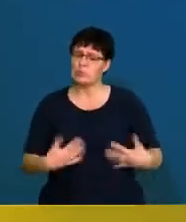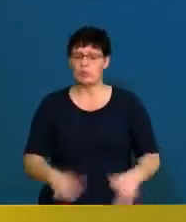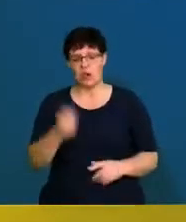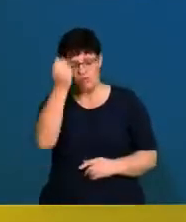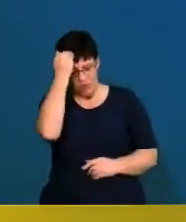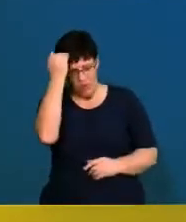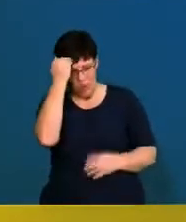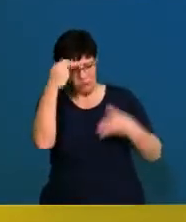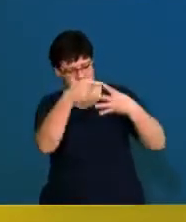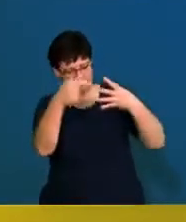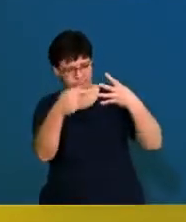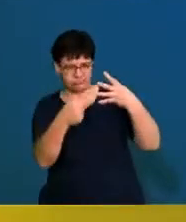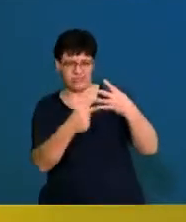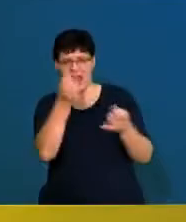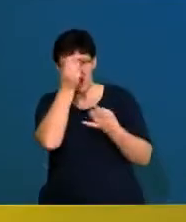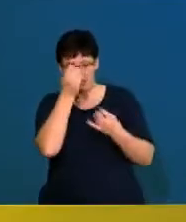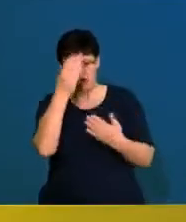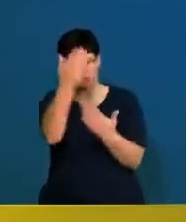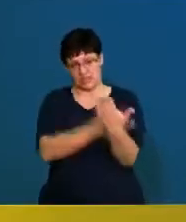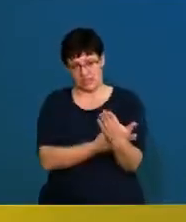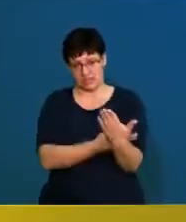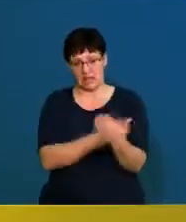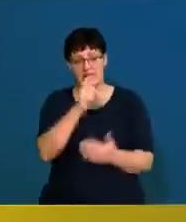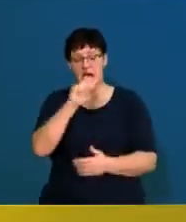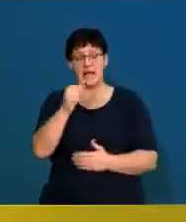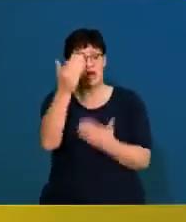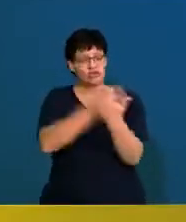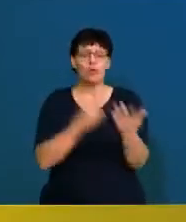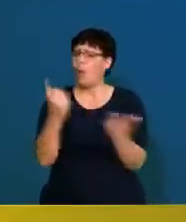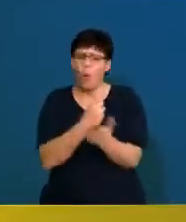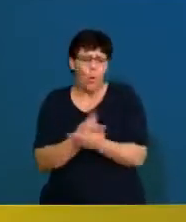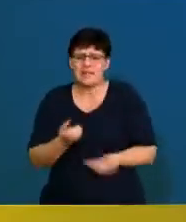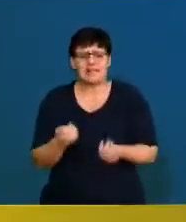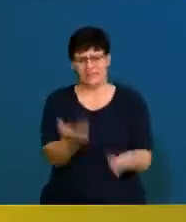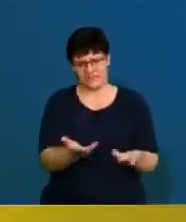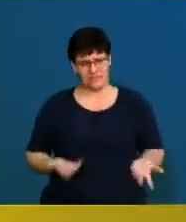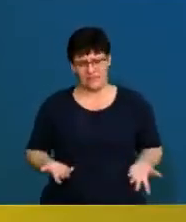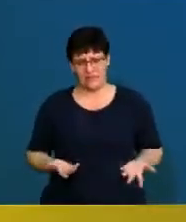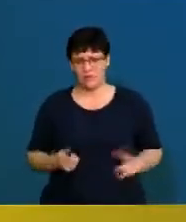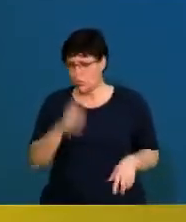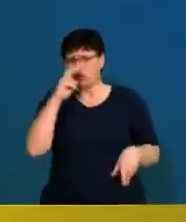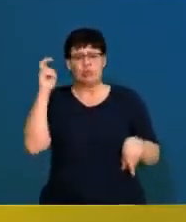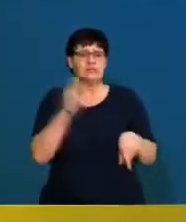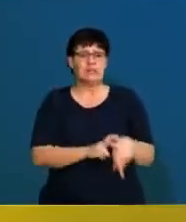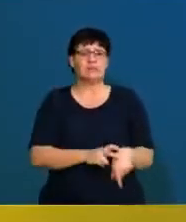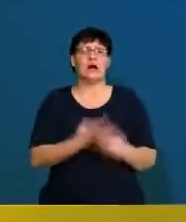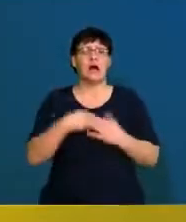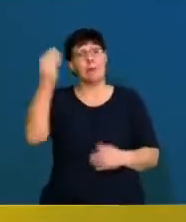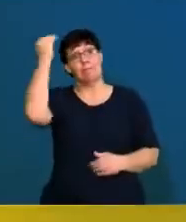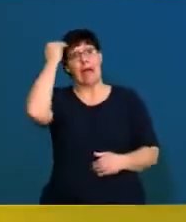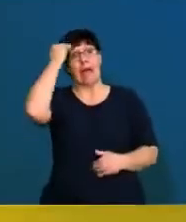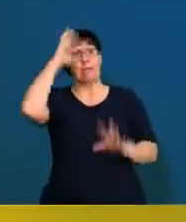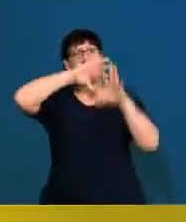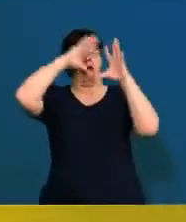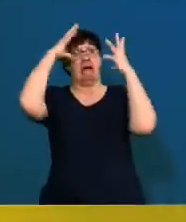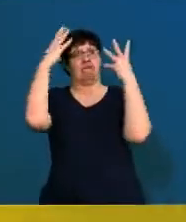familiar with the data sheet. And it's no secret, the data sheet is always given in an exam. So there's no need whatsoever for you to memorize